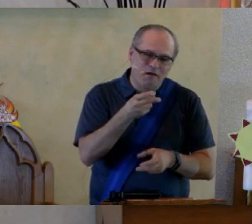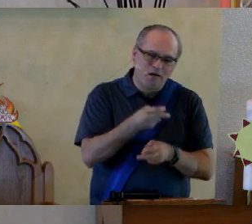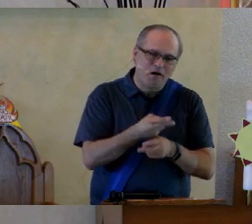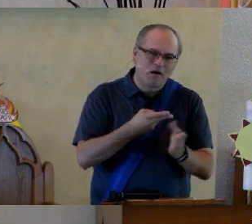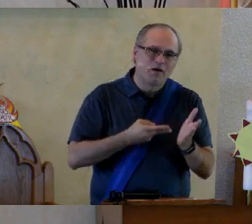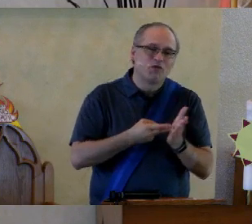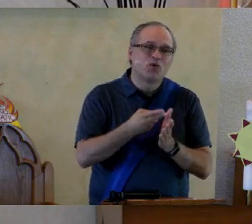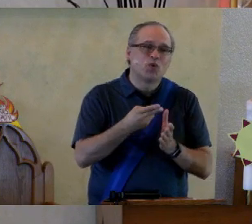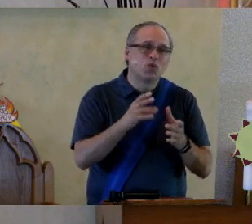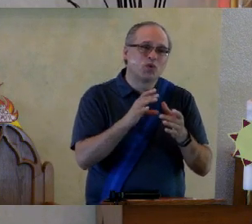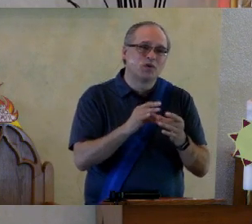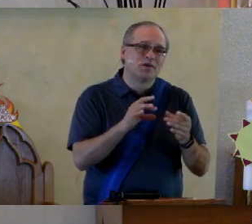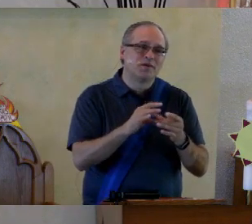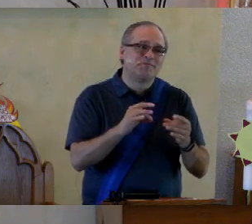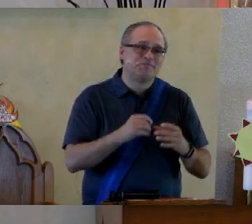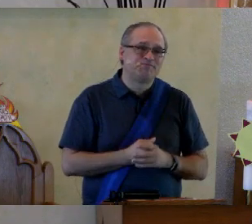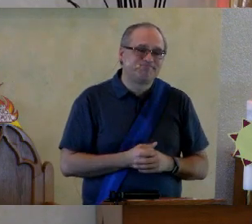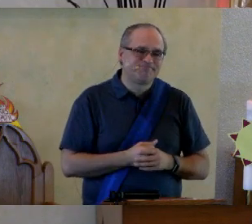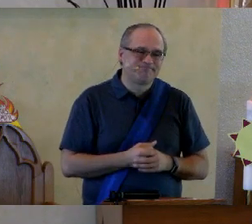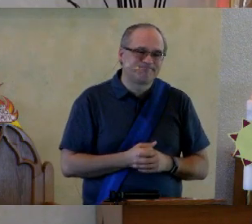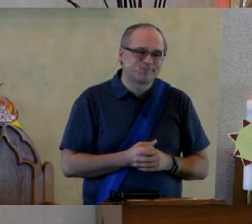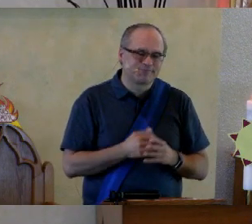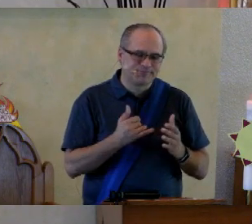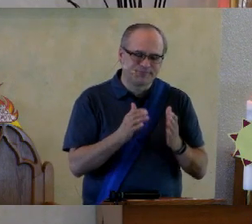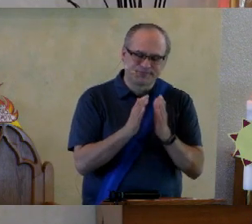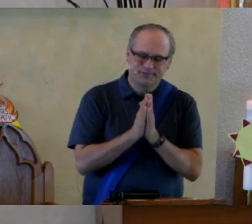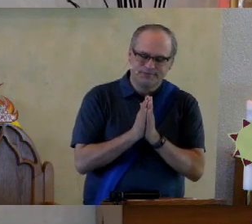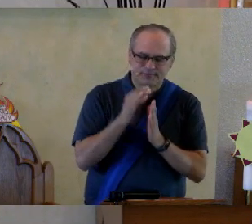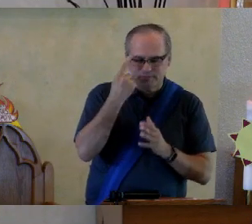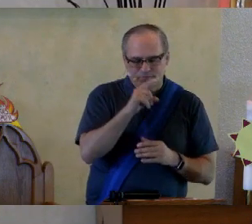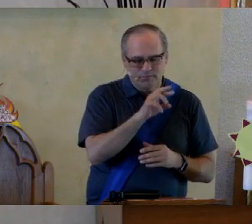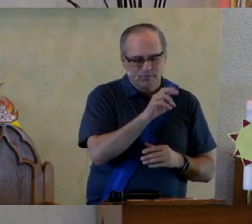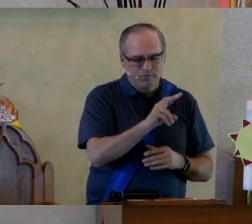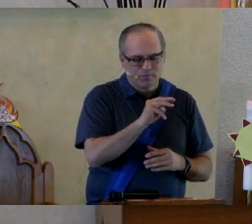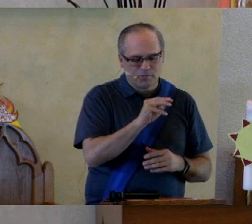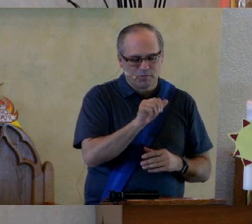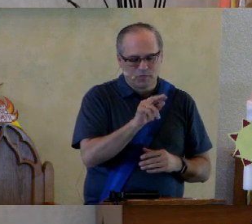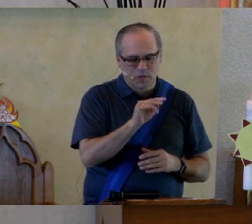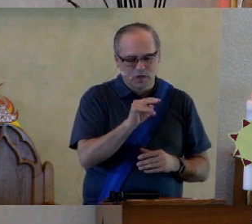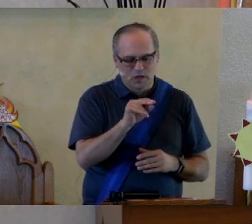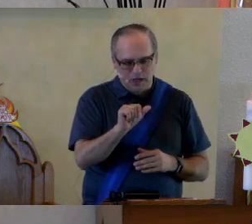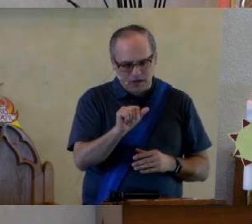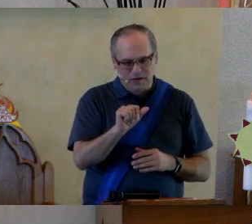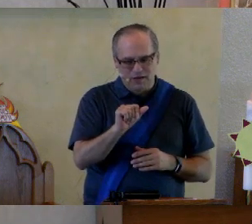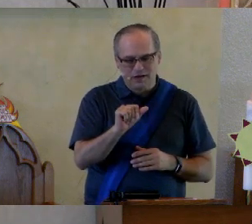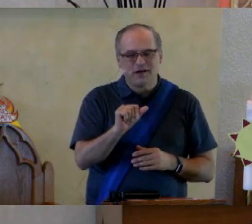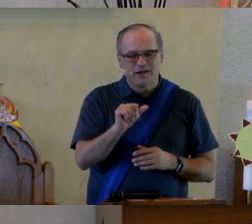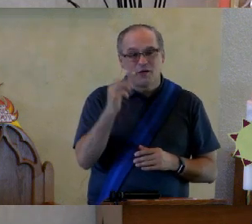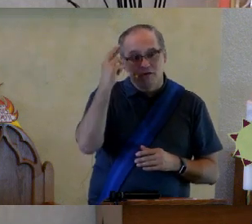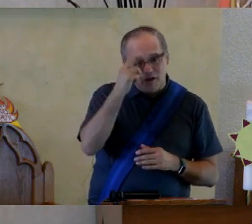We pray now for Reverend Martina as she brings the word to us.